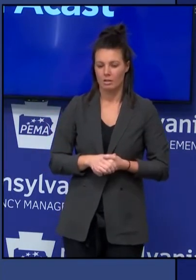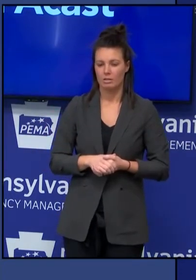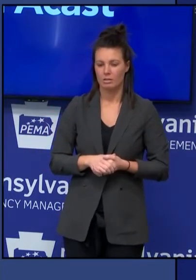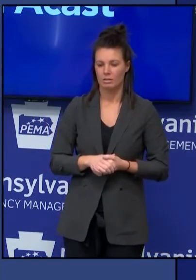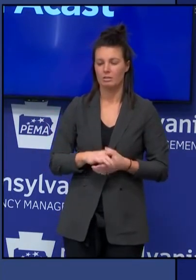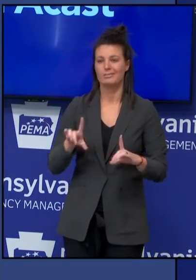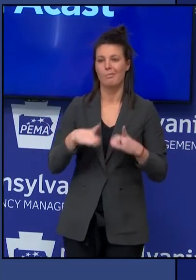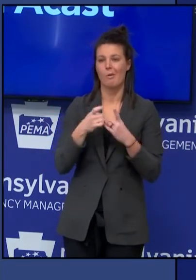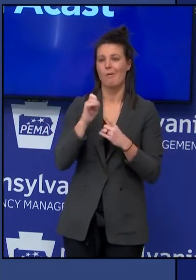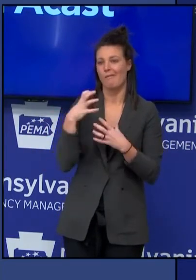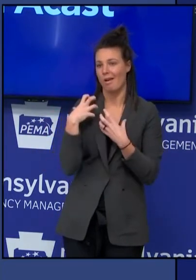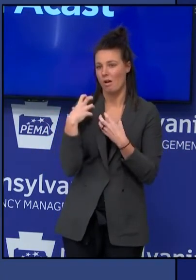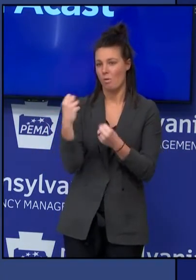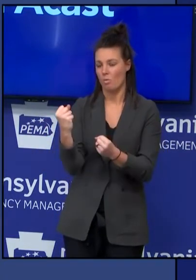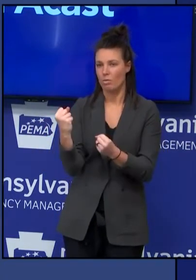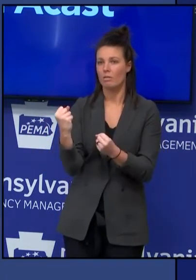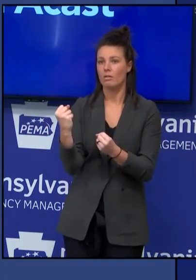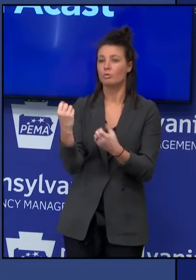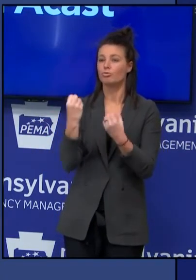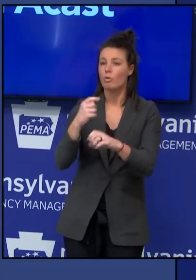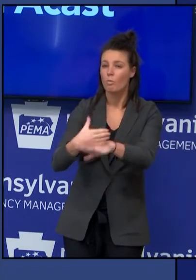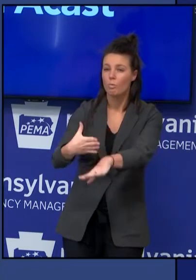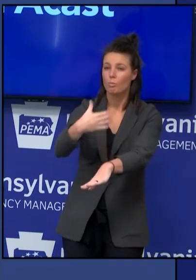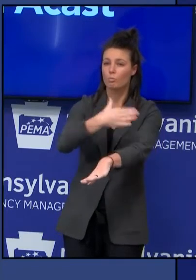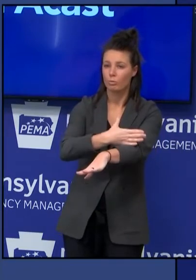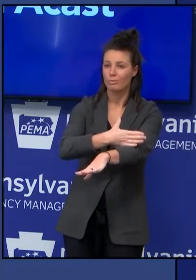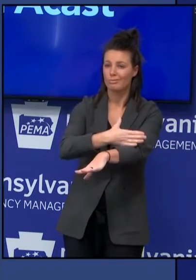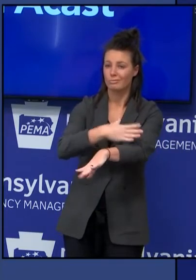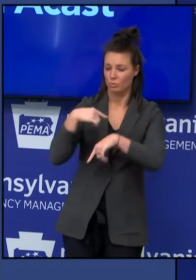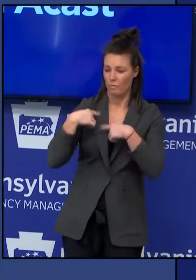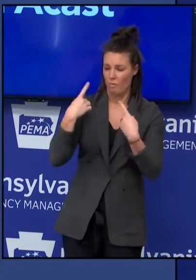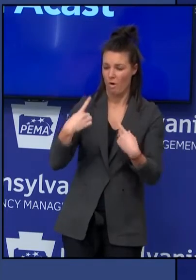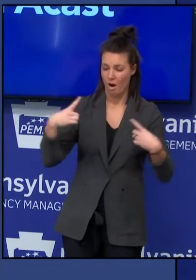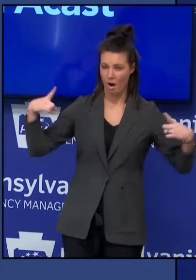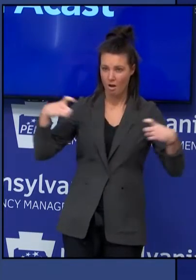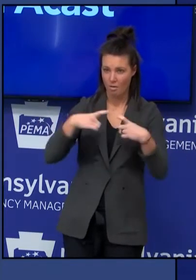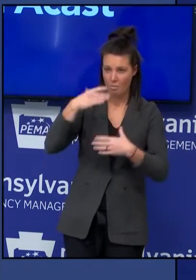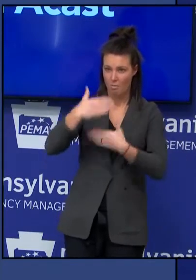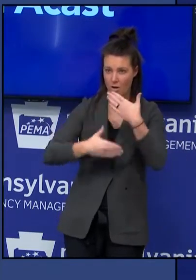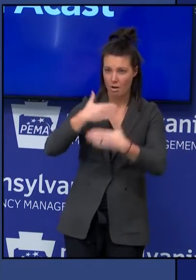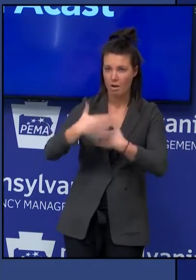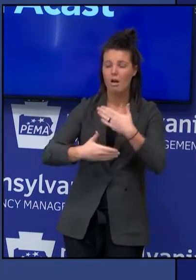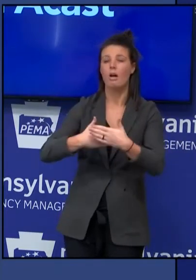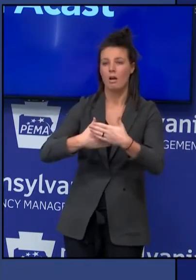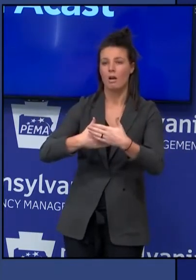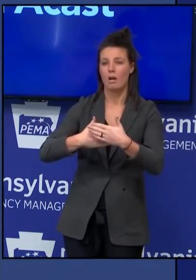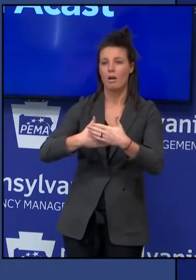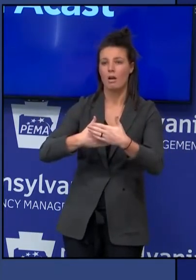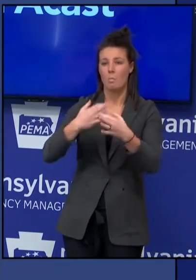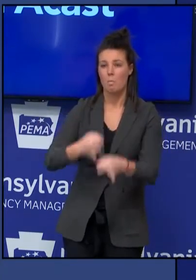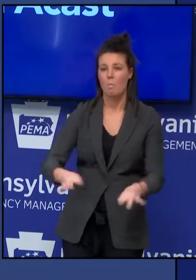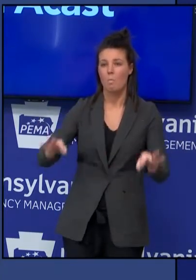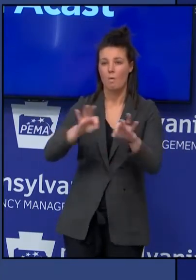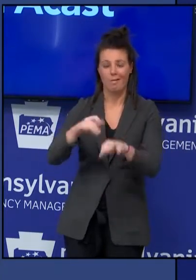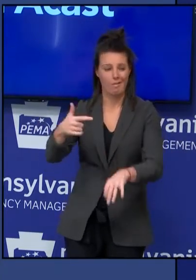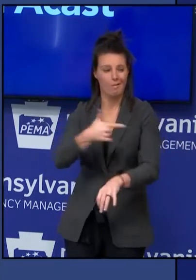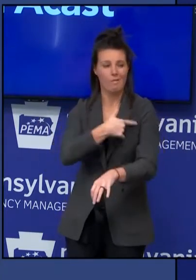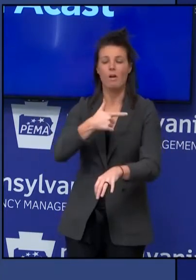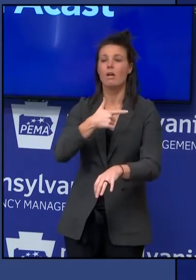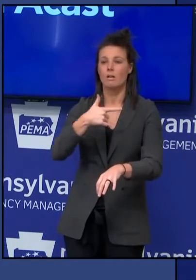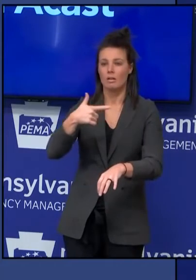As the Department of Health works to improve the complex processes necessary to get the COVID-19